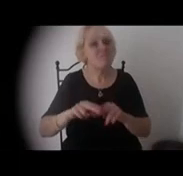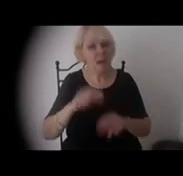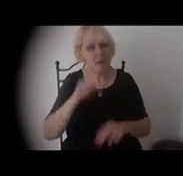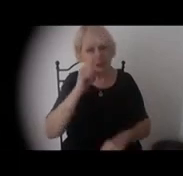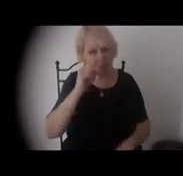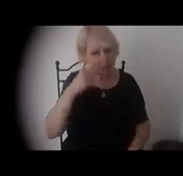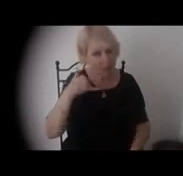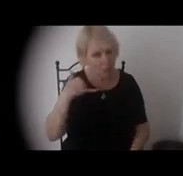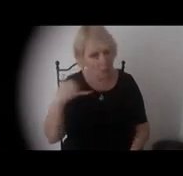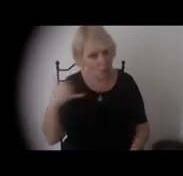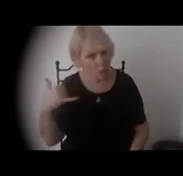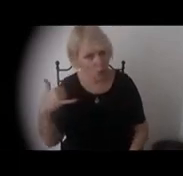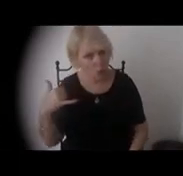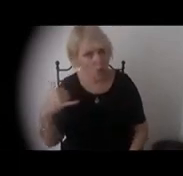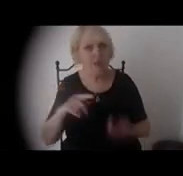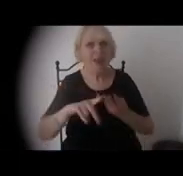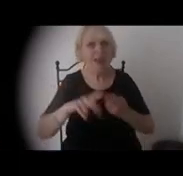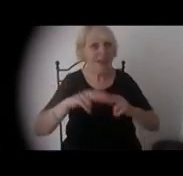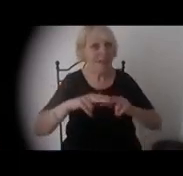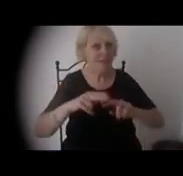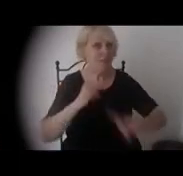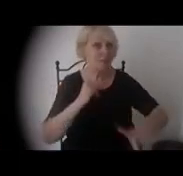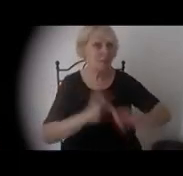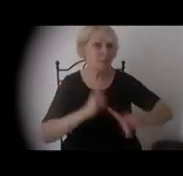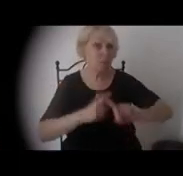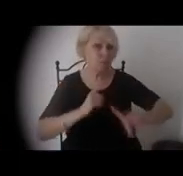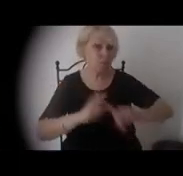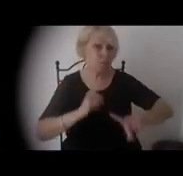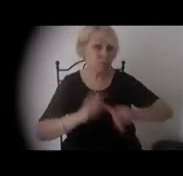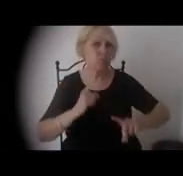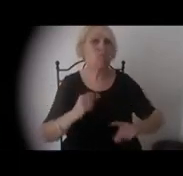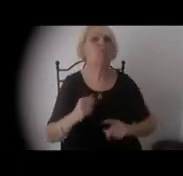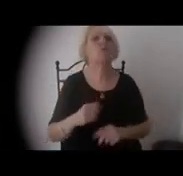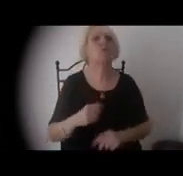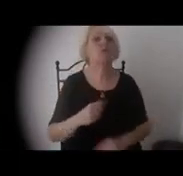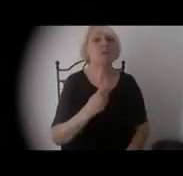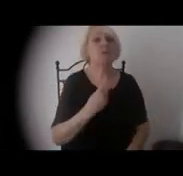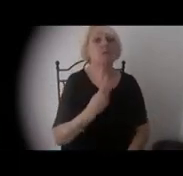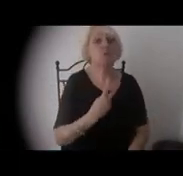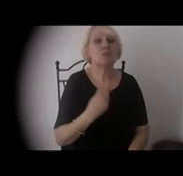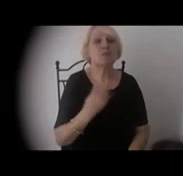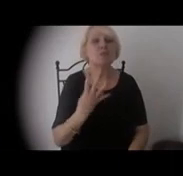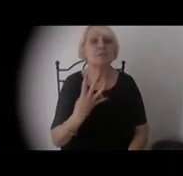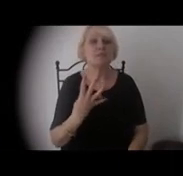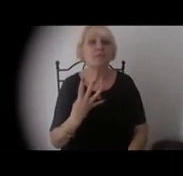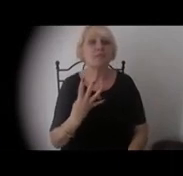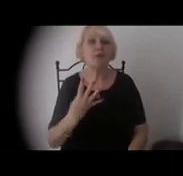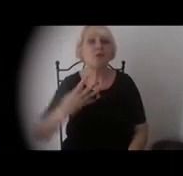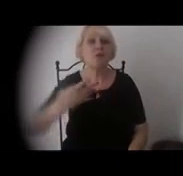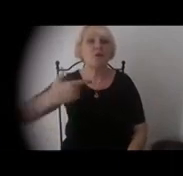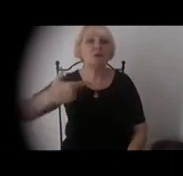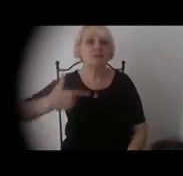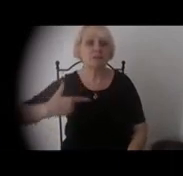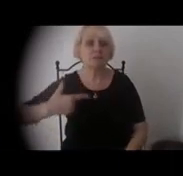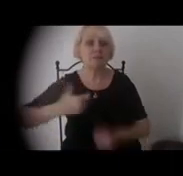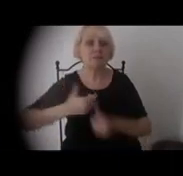when there are urgent crisis needs, 24/7. And then the third aspect